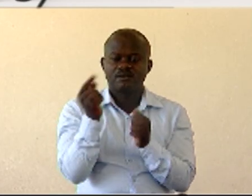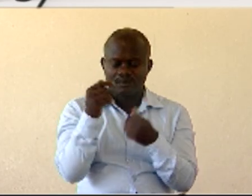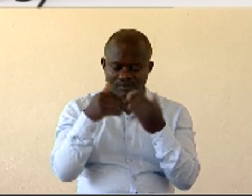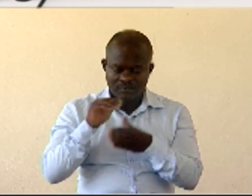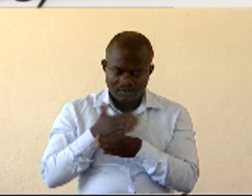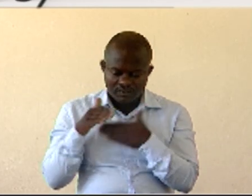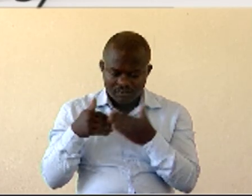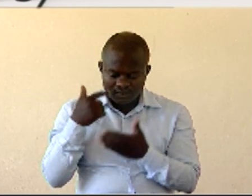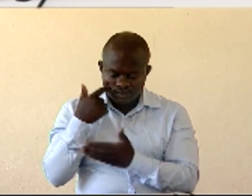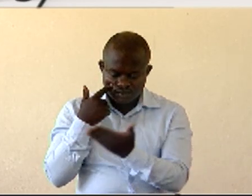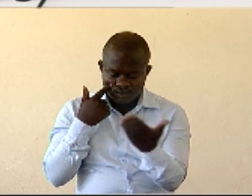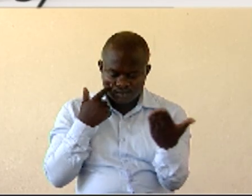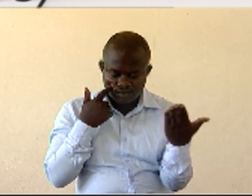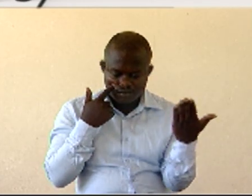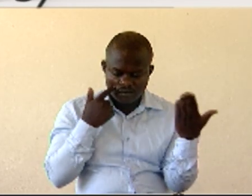these